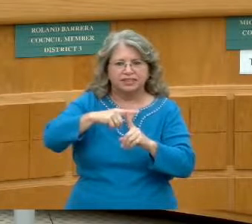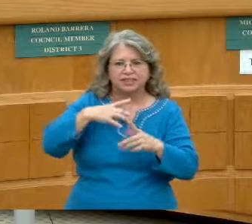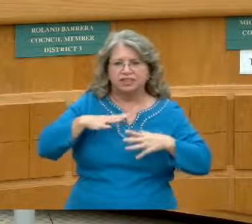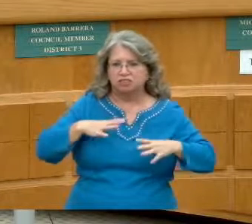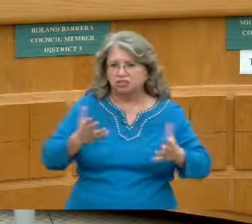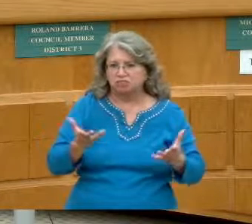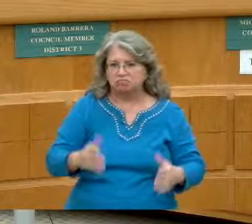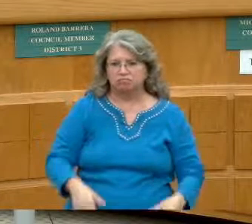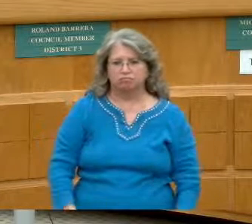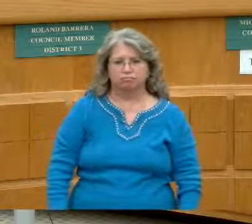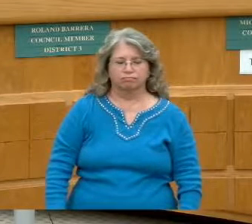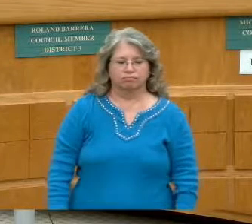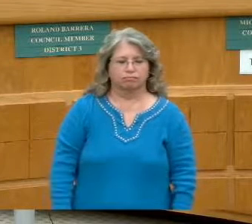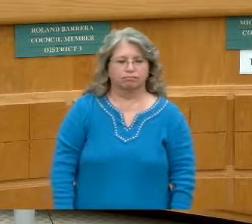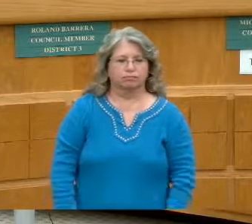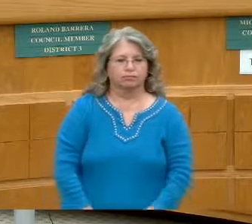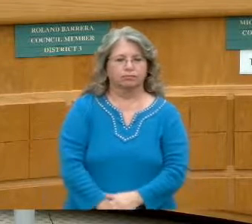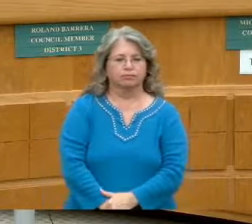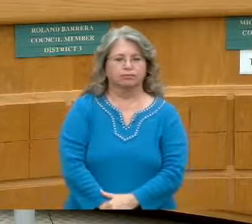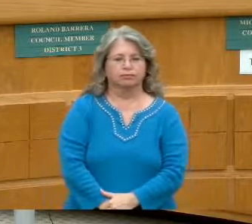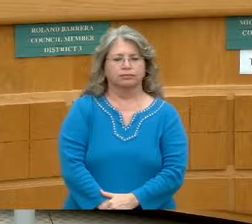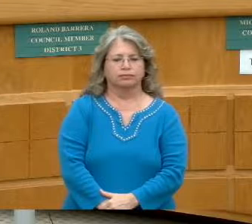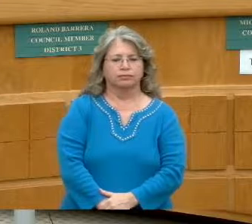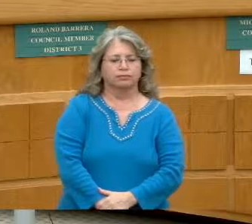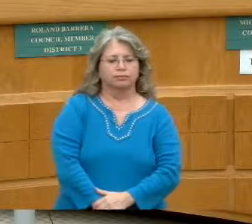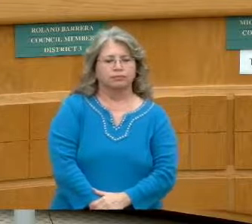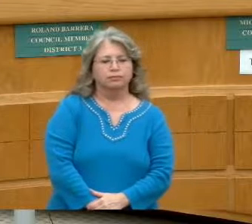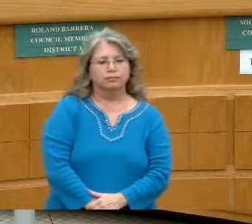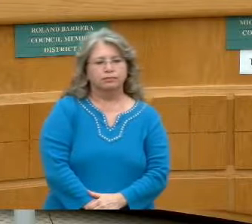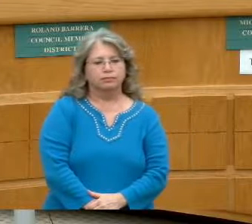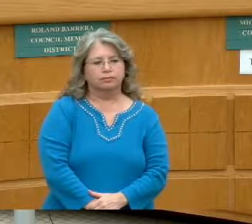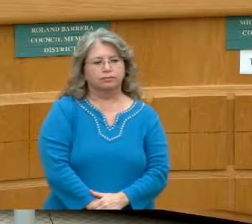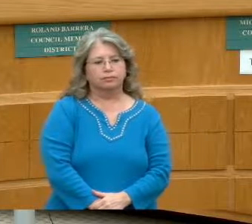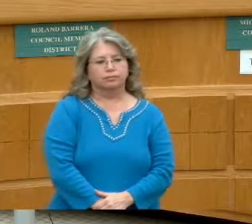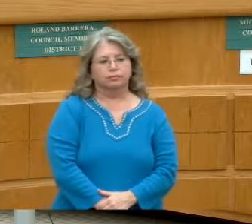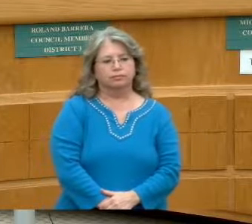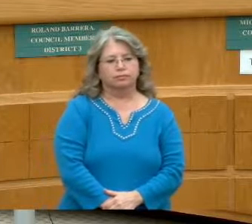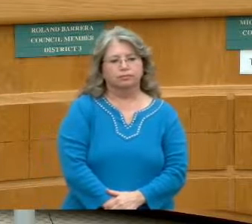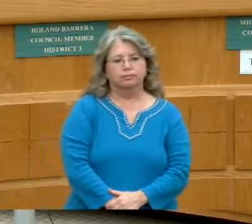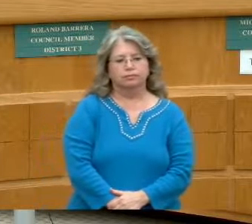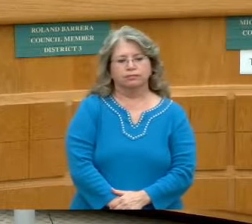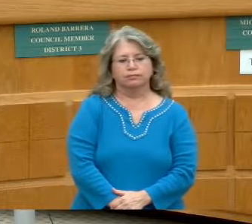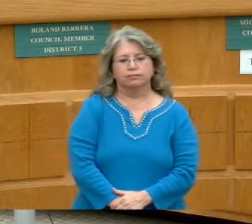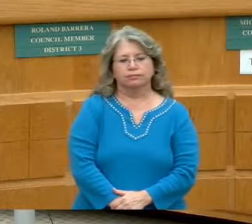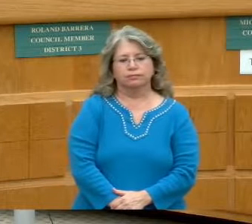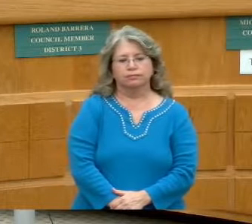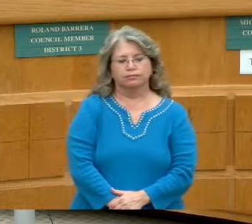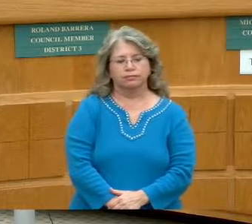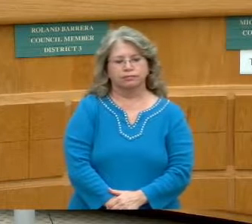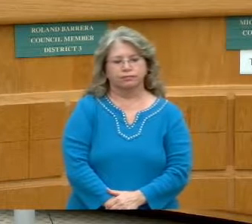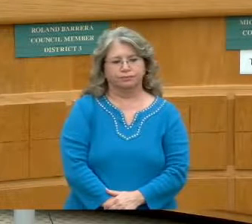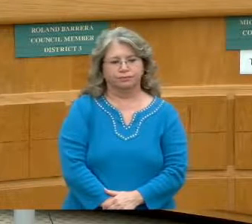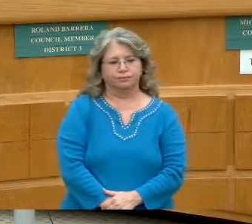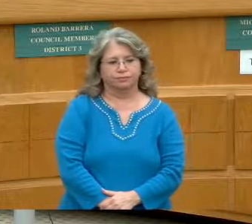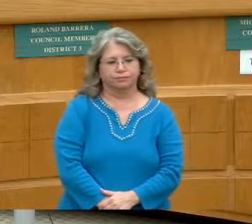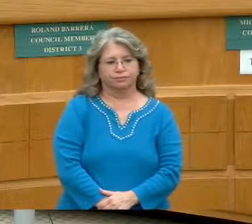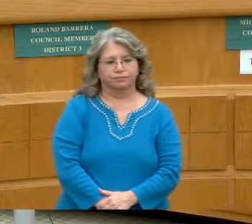sus supermercados o farmacias locales, o puede cubrirse la cara en casa utilizando material de algodón cotidiano, como una